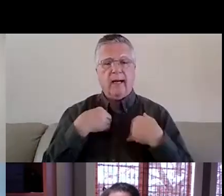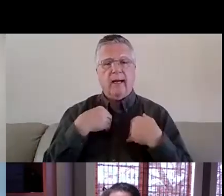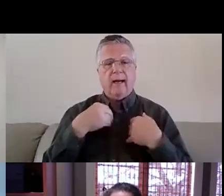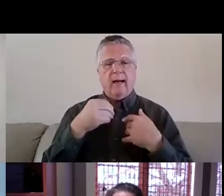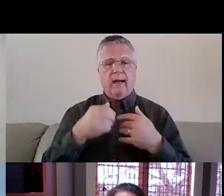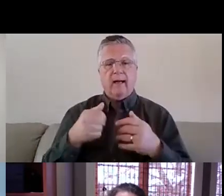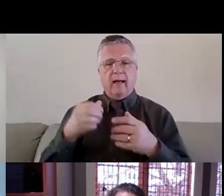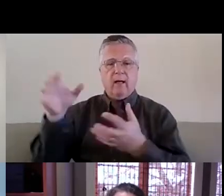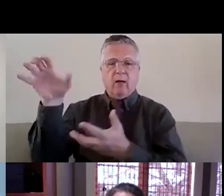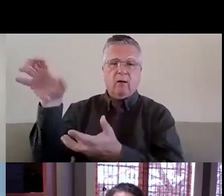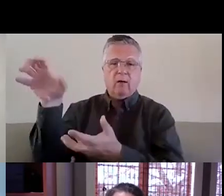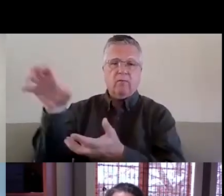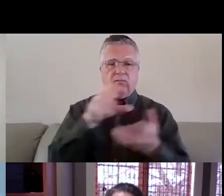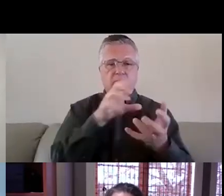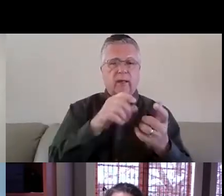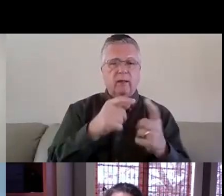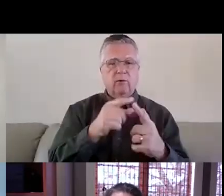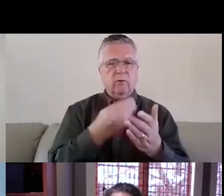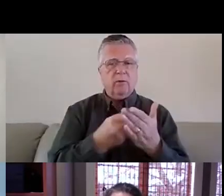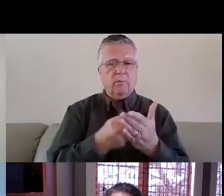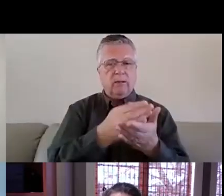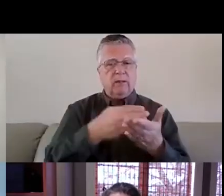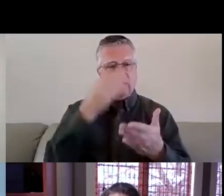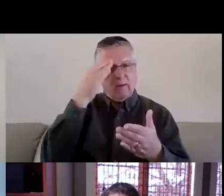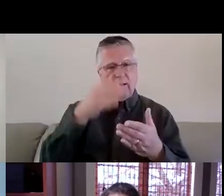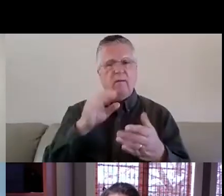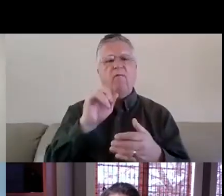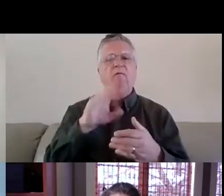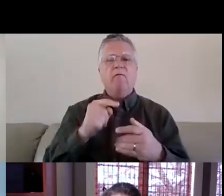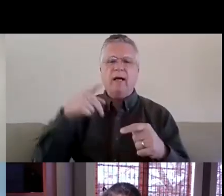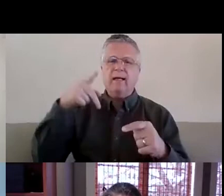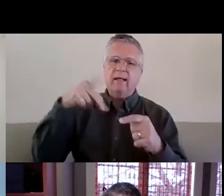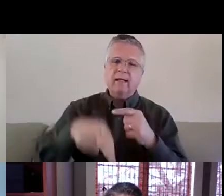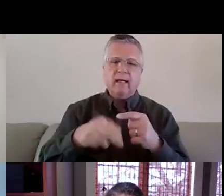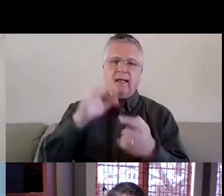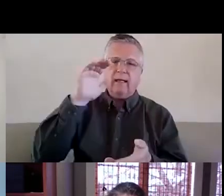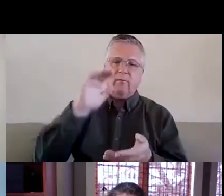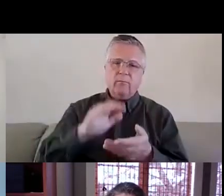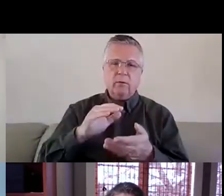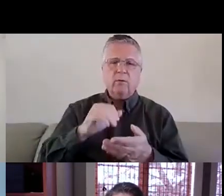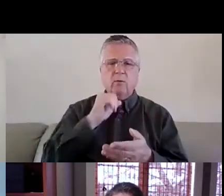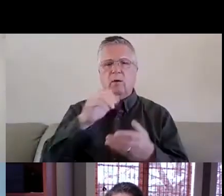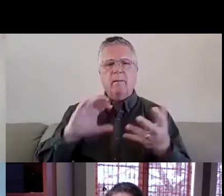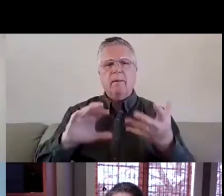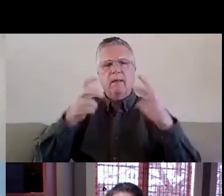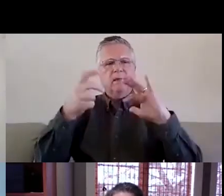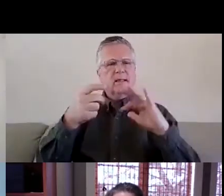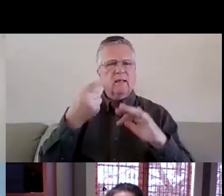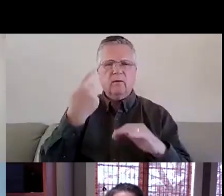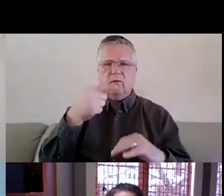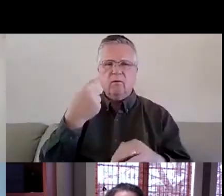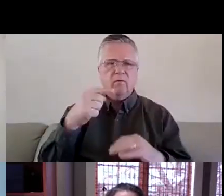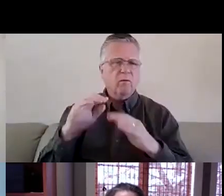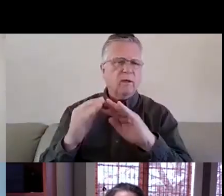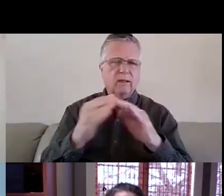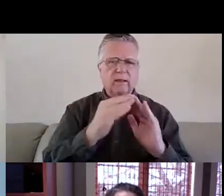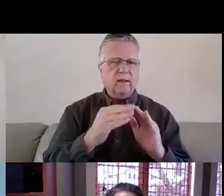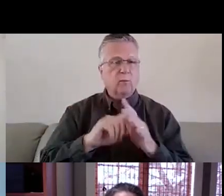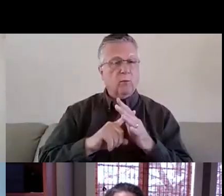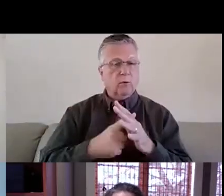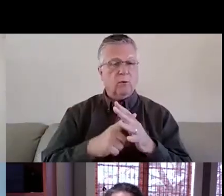to their budget. So I know for a fact that cutting back will not be a disaster for the city. We should start with